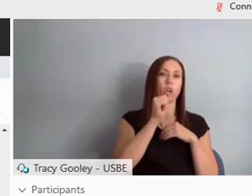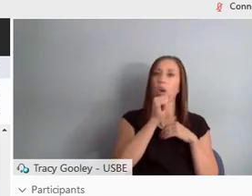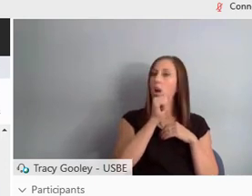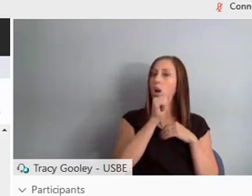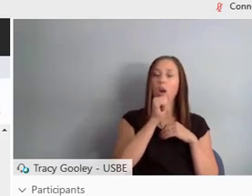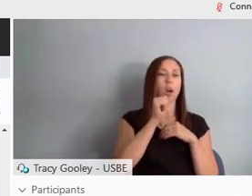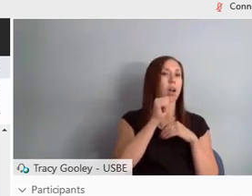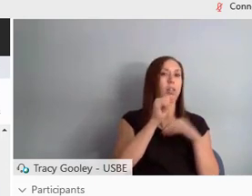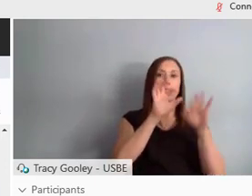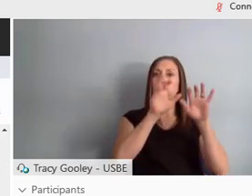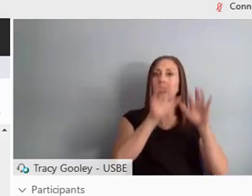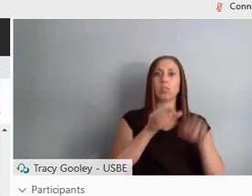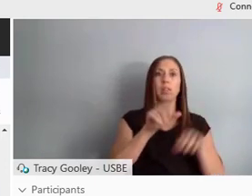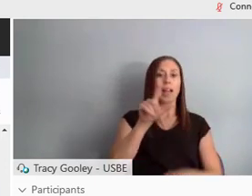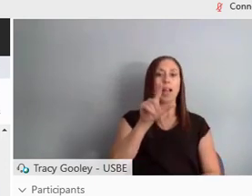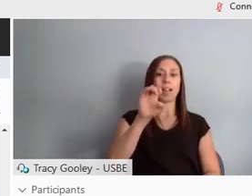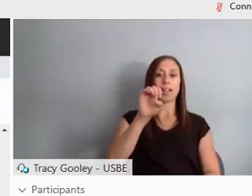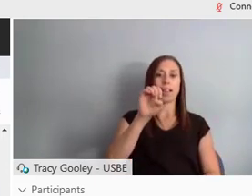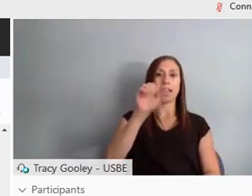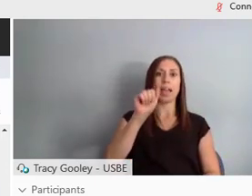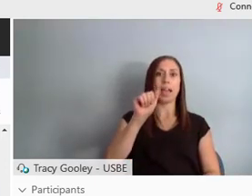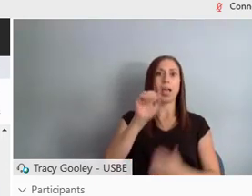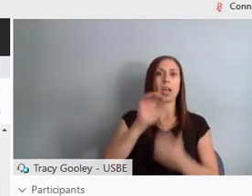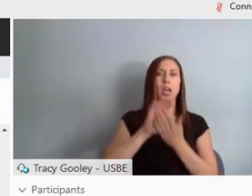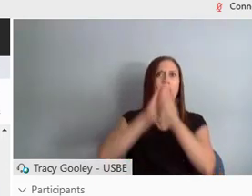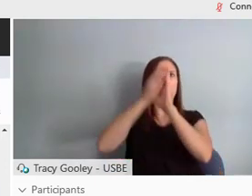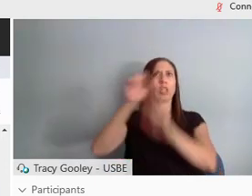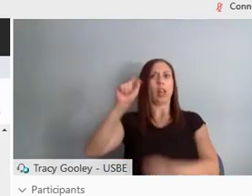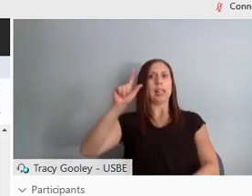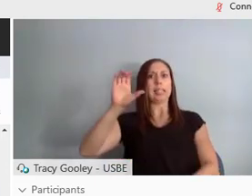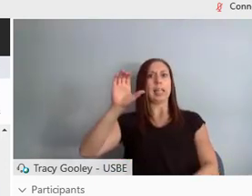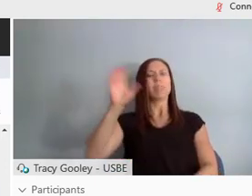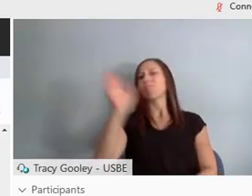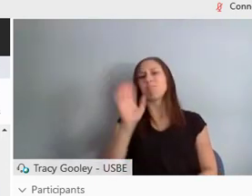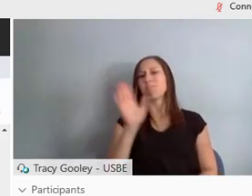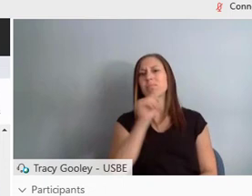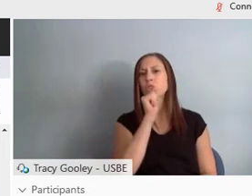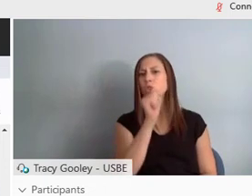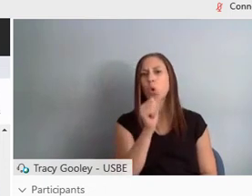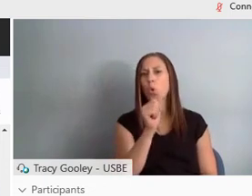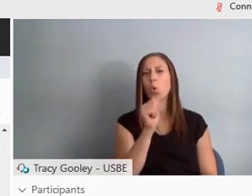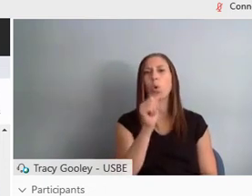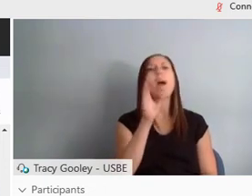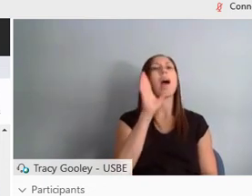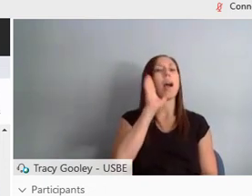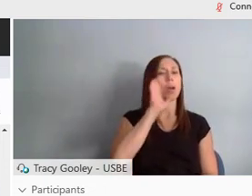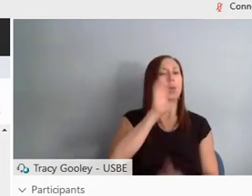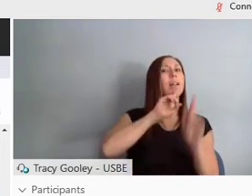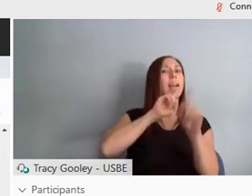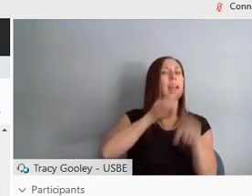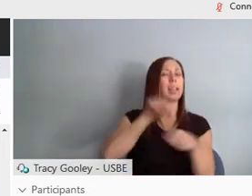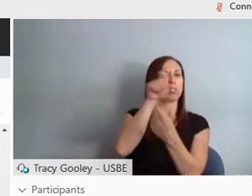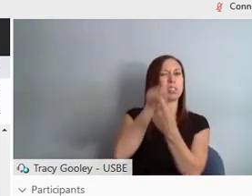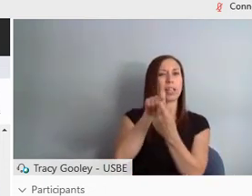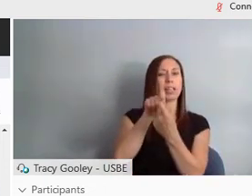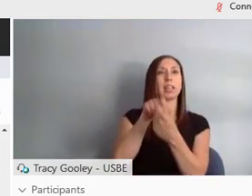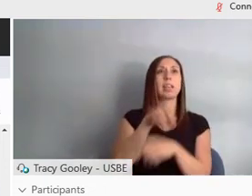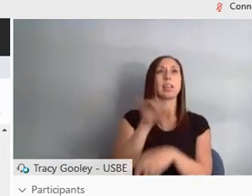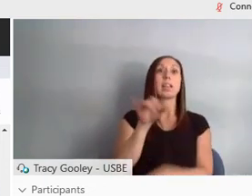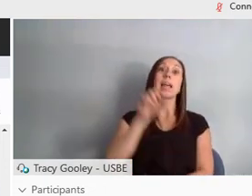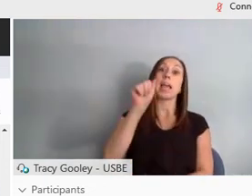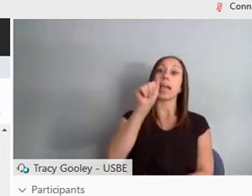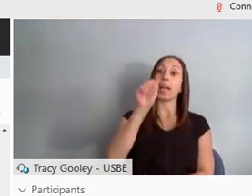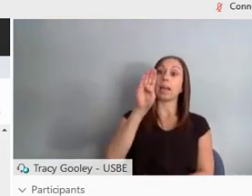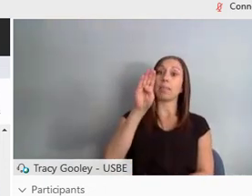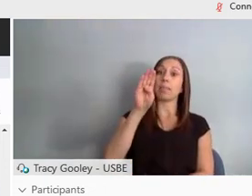put your LEA as Salt Lake City. Okay, and I will get back to you with an answer on that. ABC